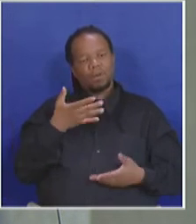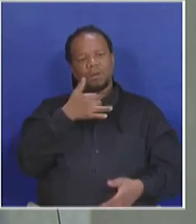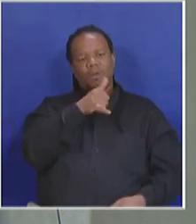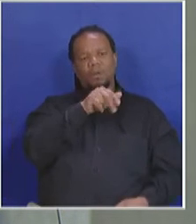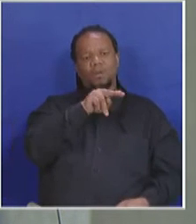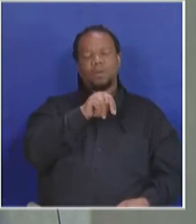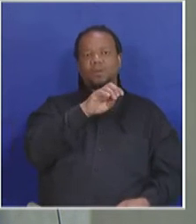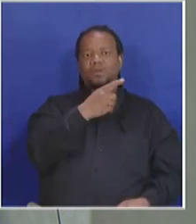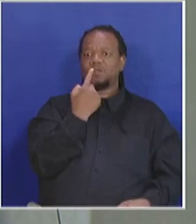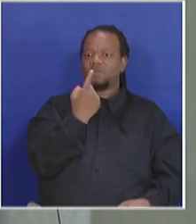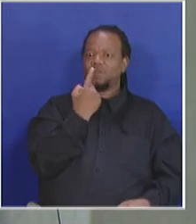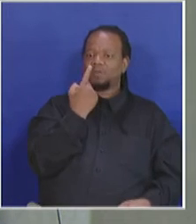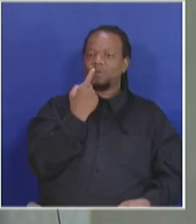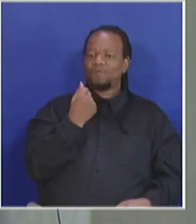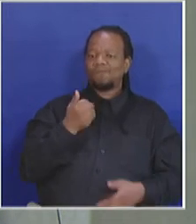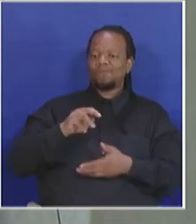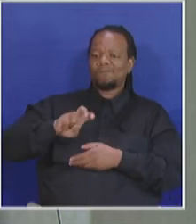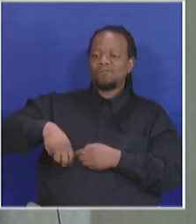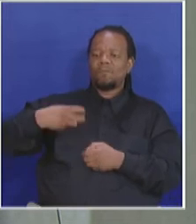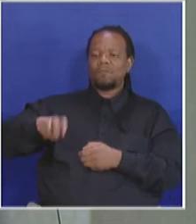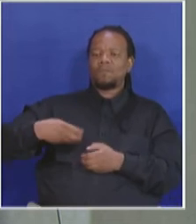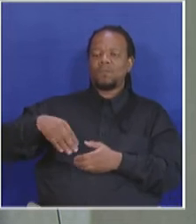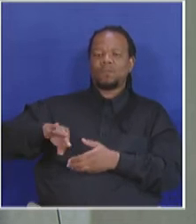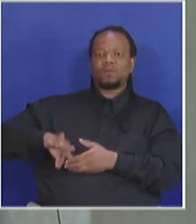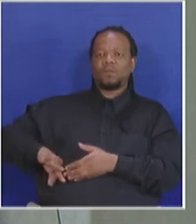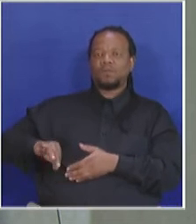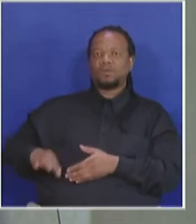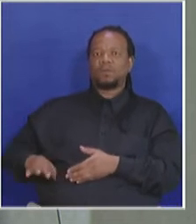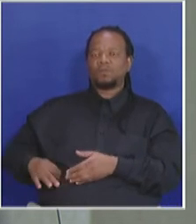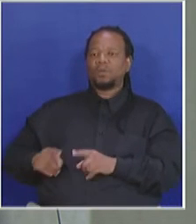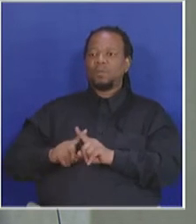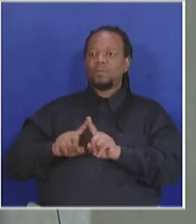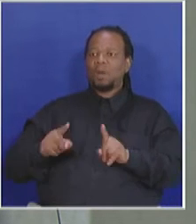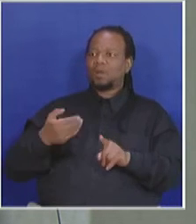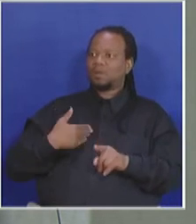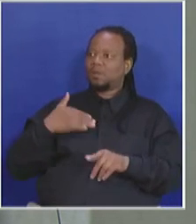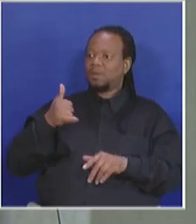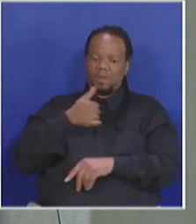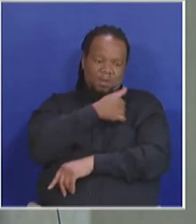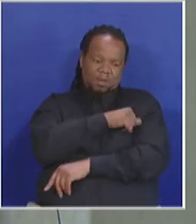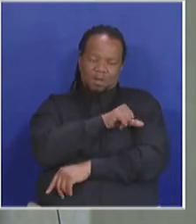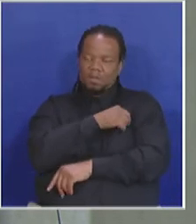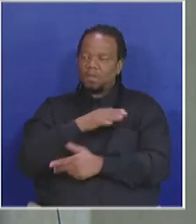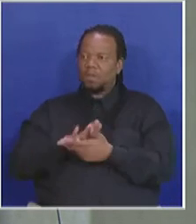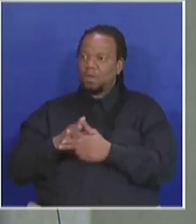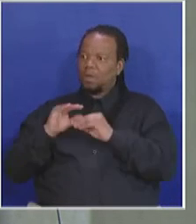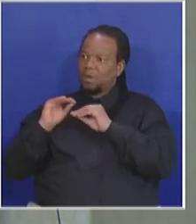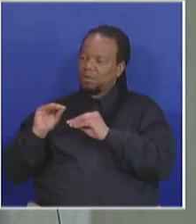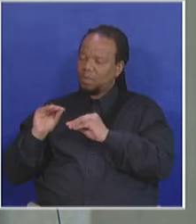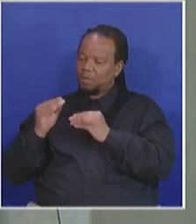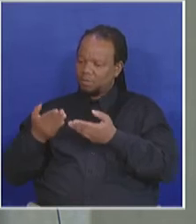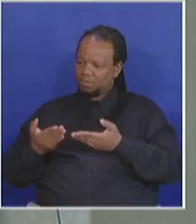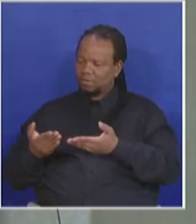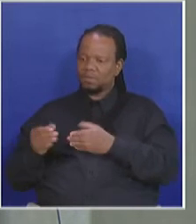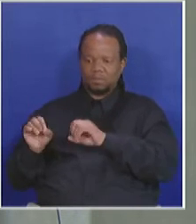enriching themselves at the expense of education, health, and service delivery, amongst